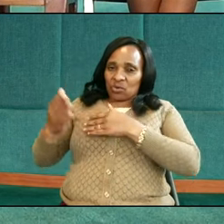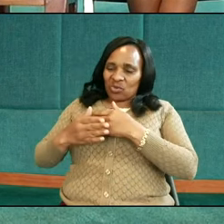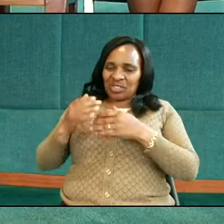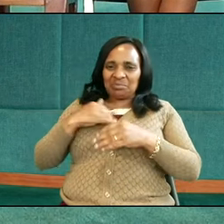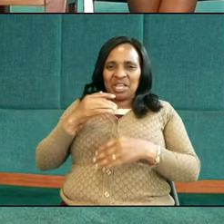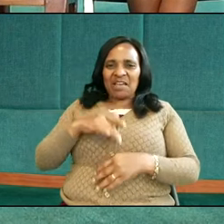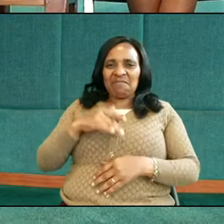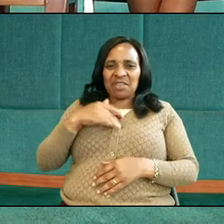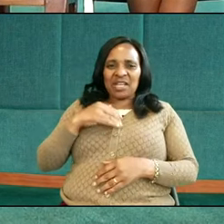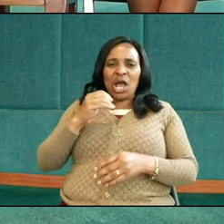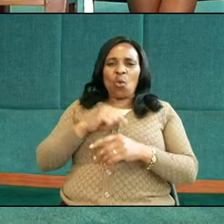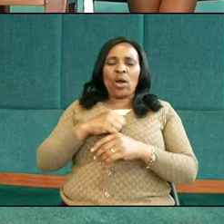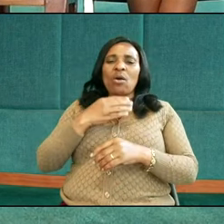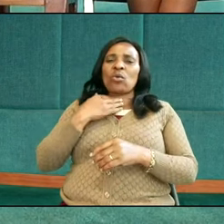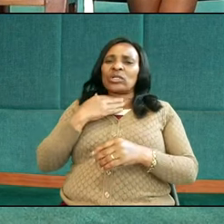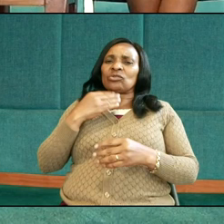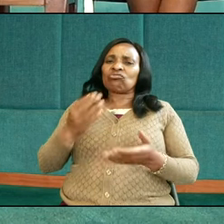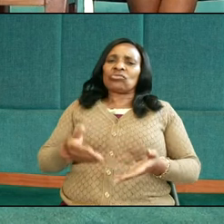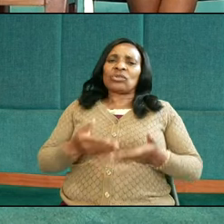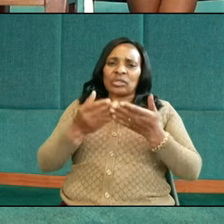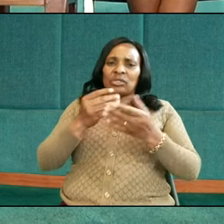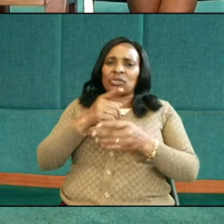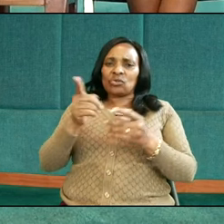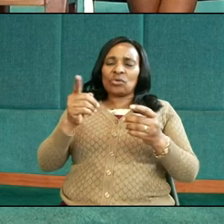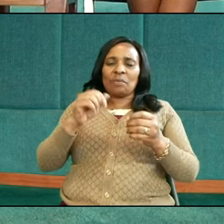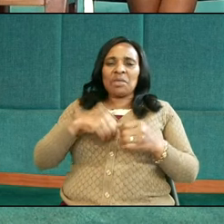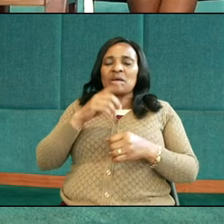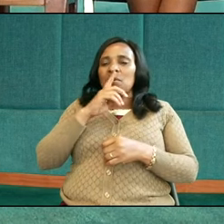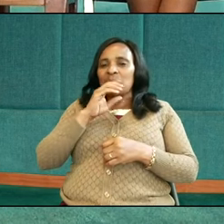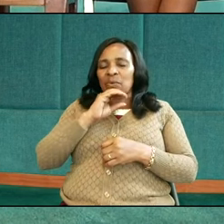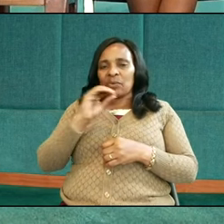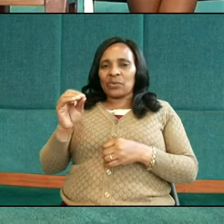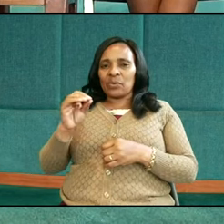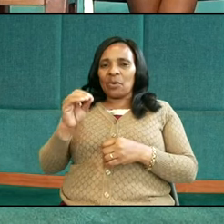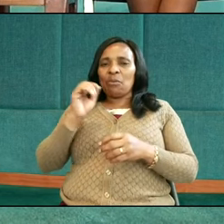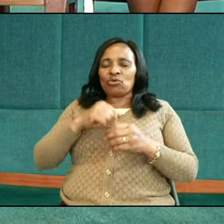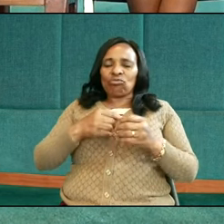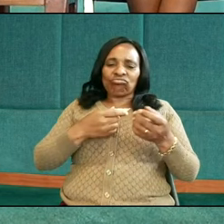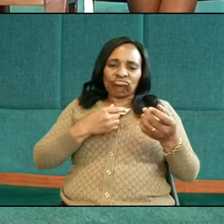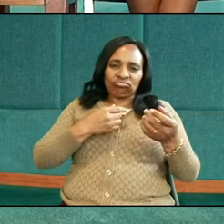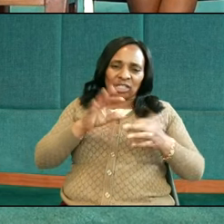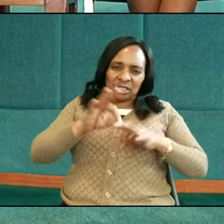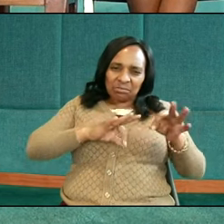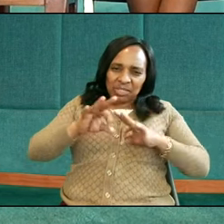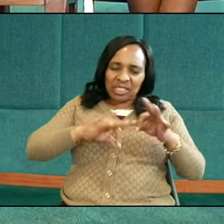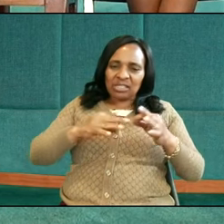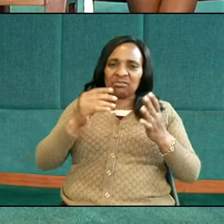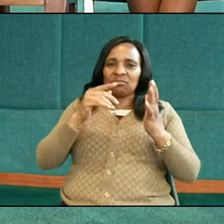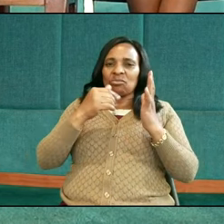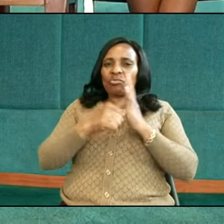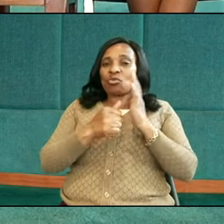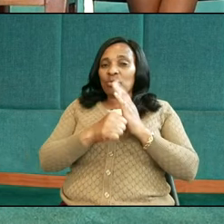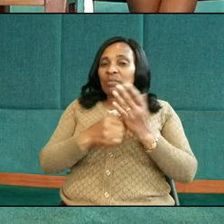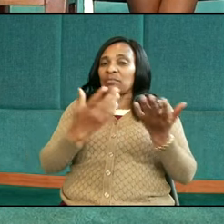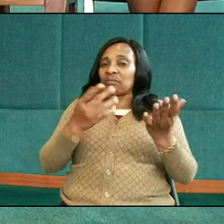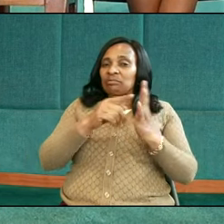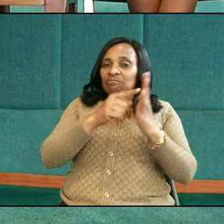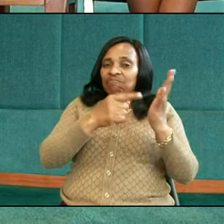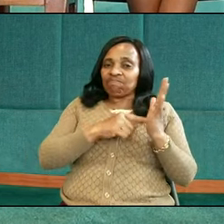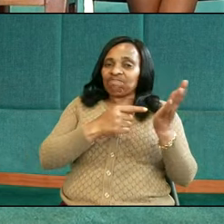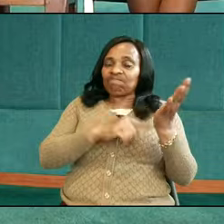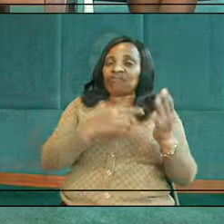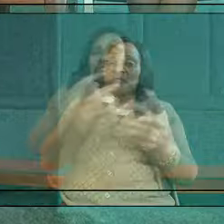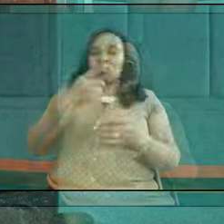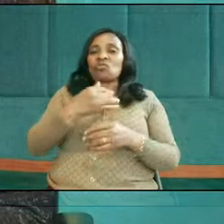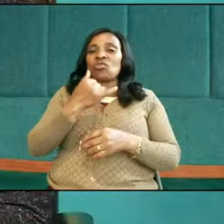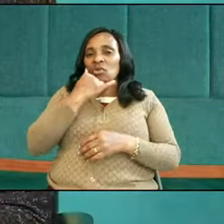you messing up, I don't actually know how to keep quiet. So, like, I'll address the issue and tell you, like, this is wrong. And